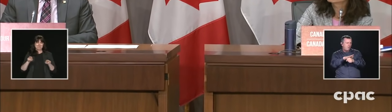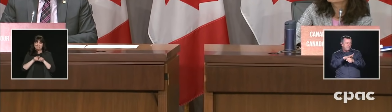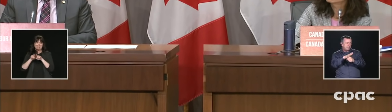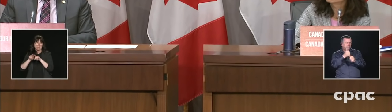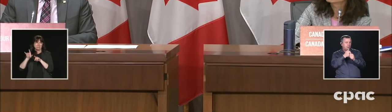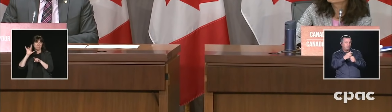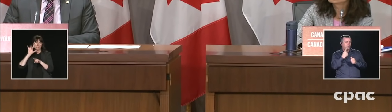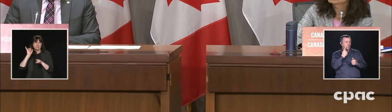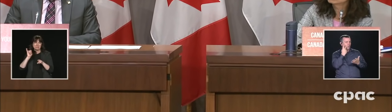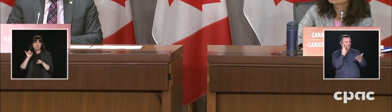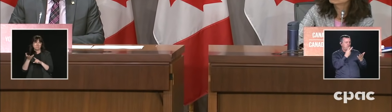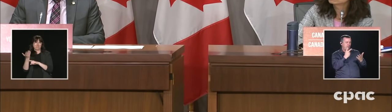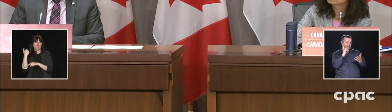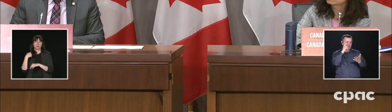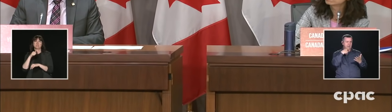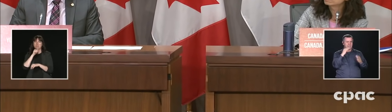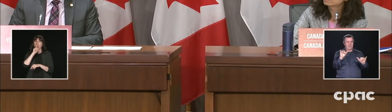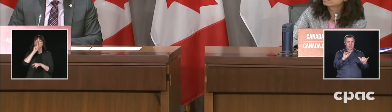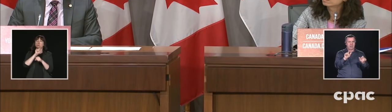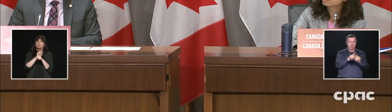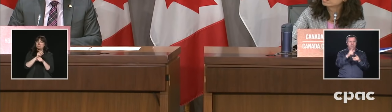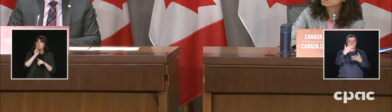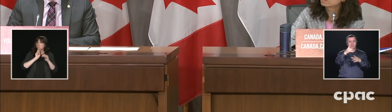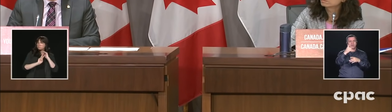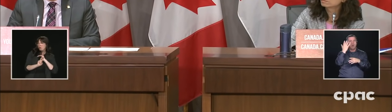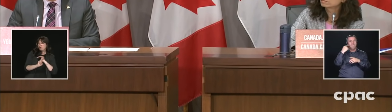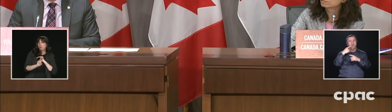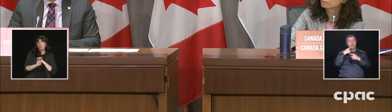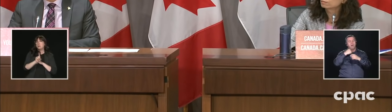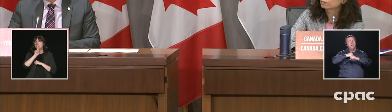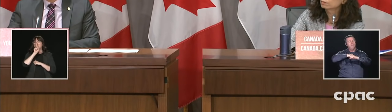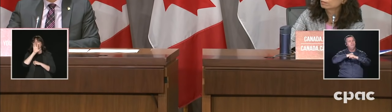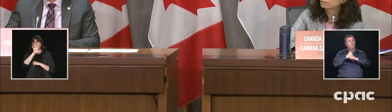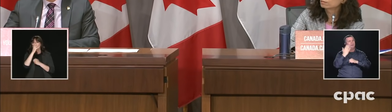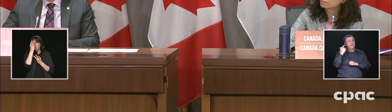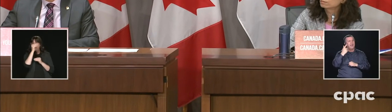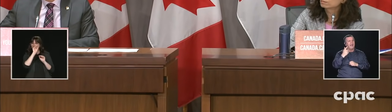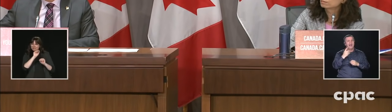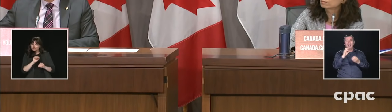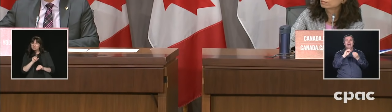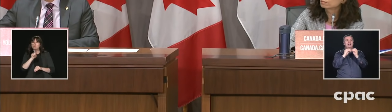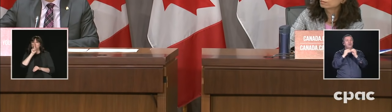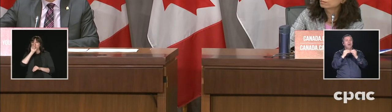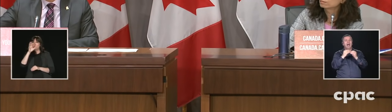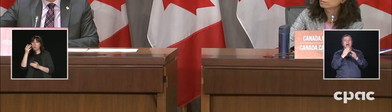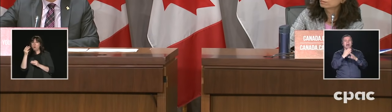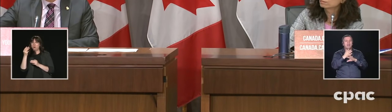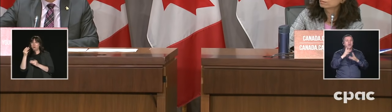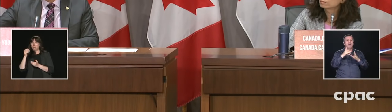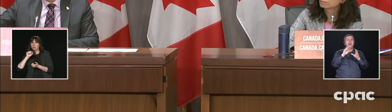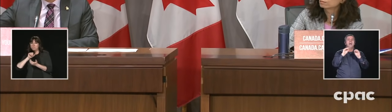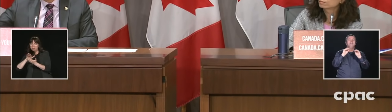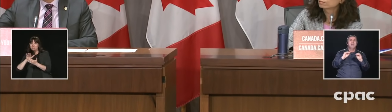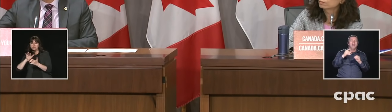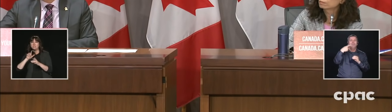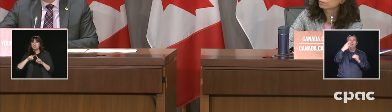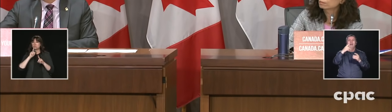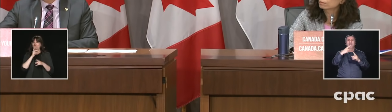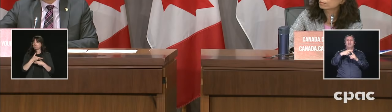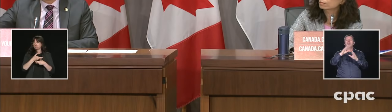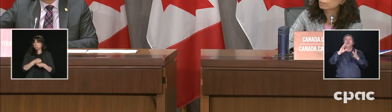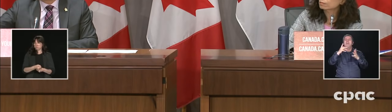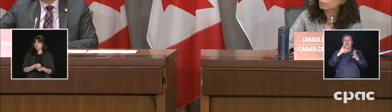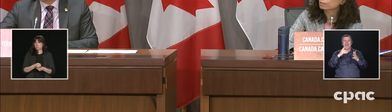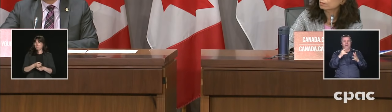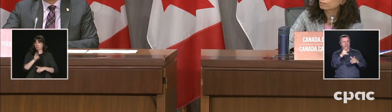haven't provided your input data, your methodology, the reproduction number you assume. This is a synopsis of modeling that the